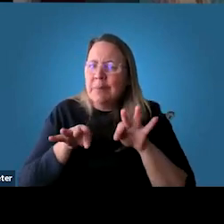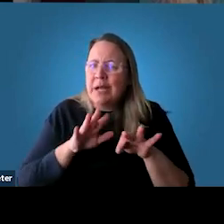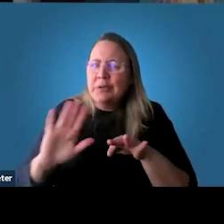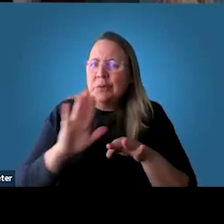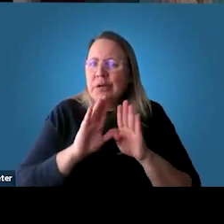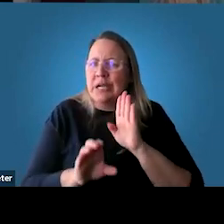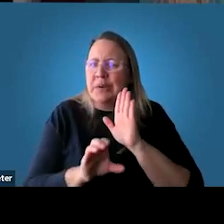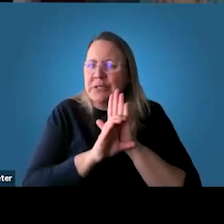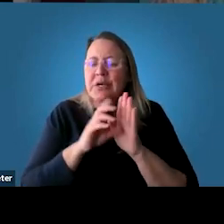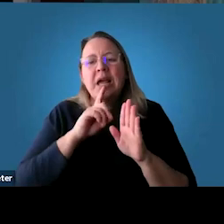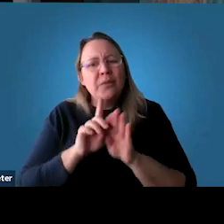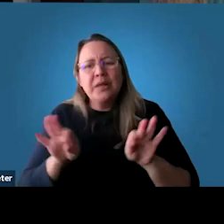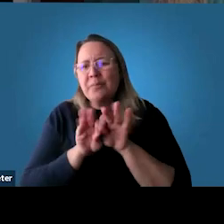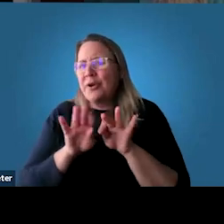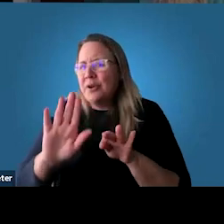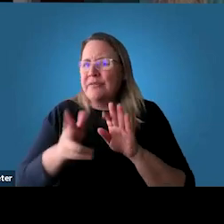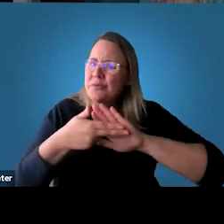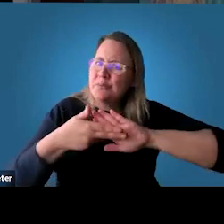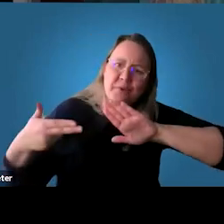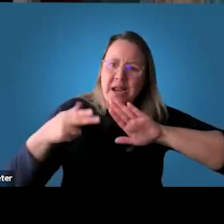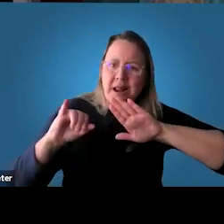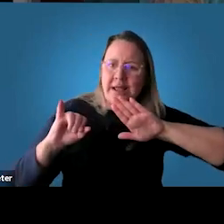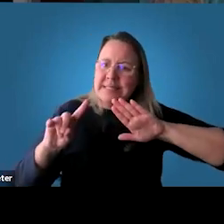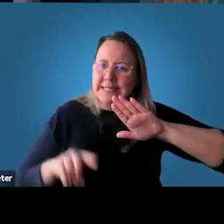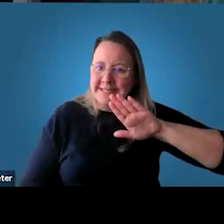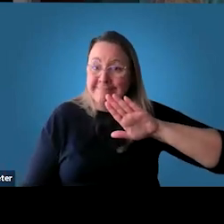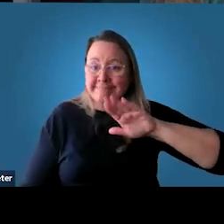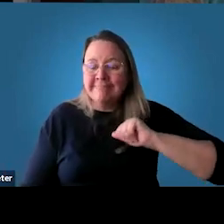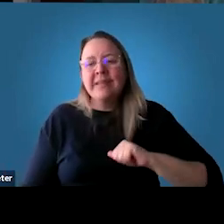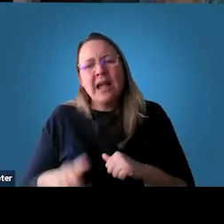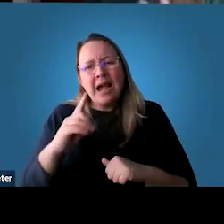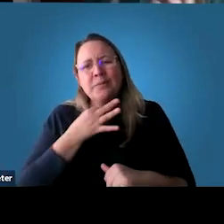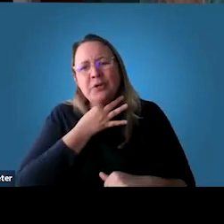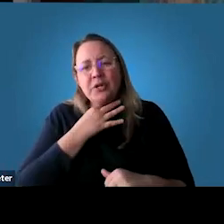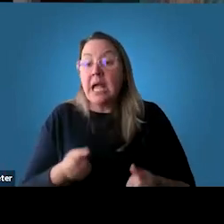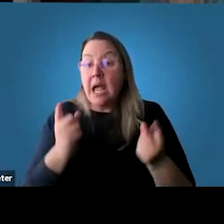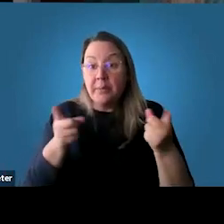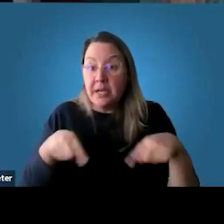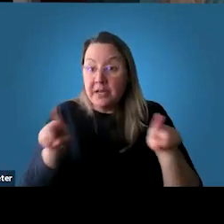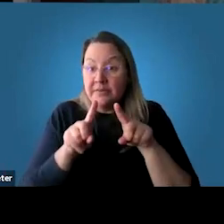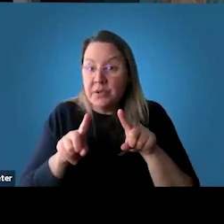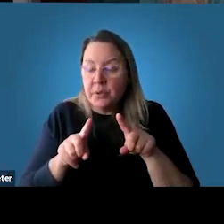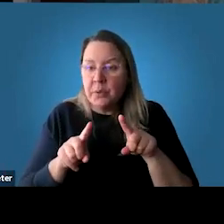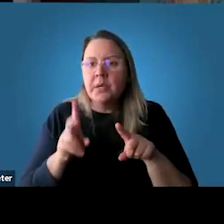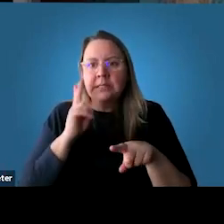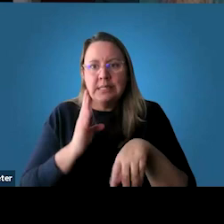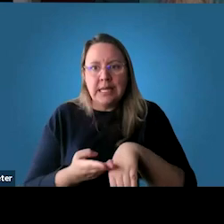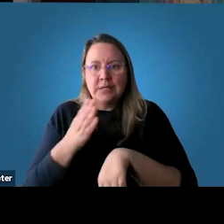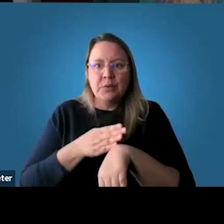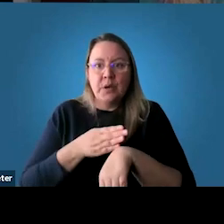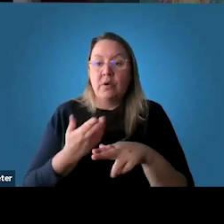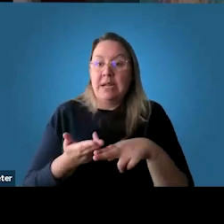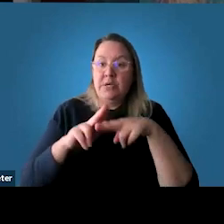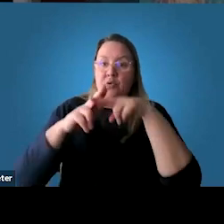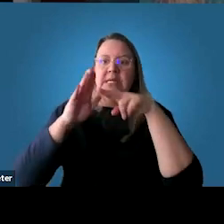organization, and they're a key part of your brand identity. Now, I'm curious, how many of you are seeing an increase in the way that